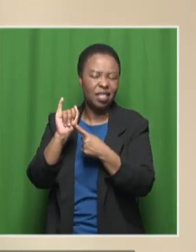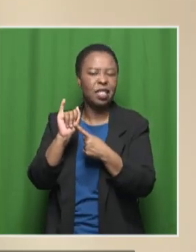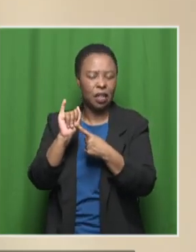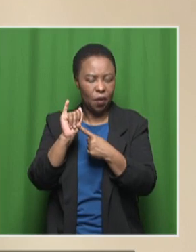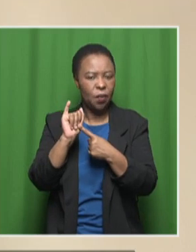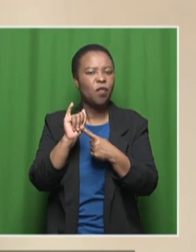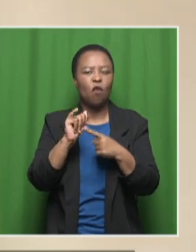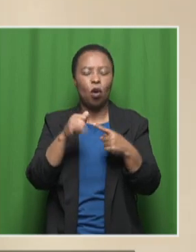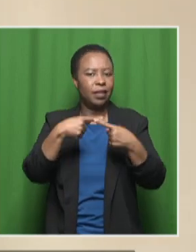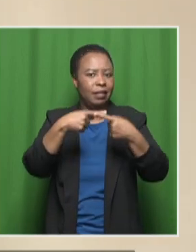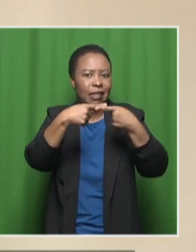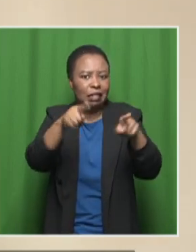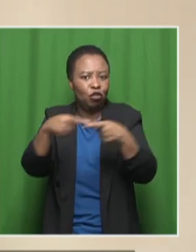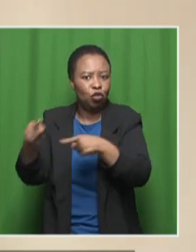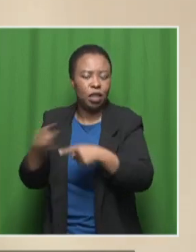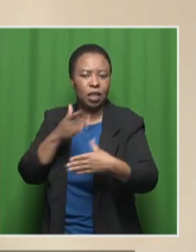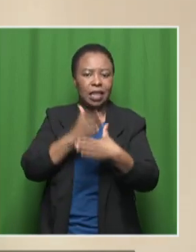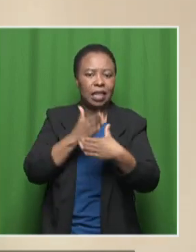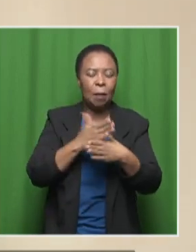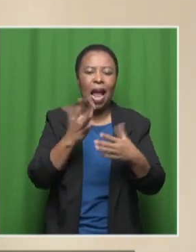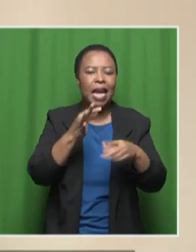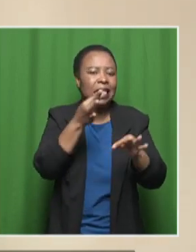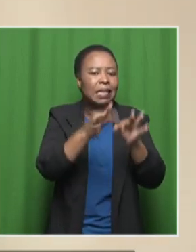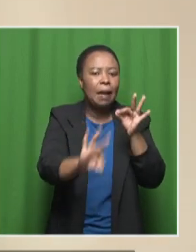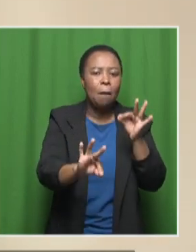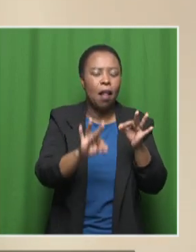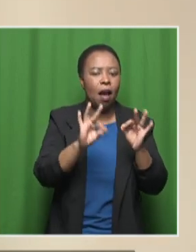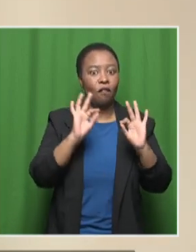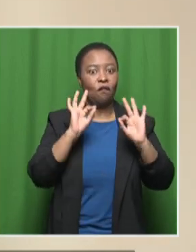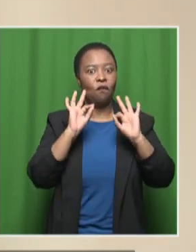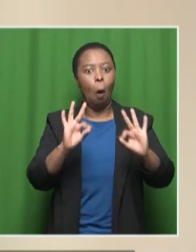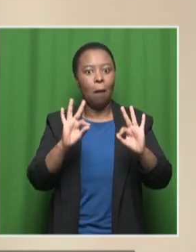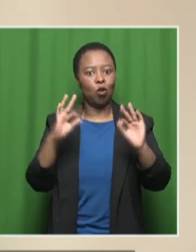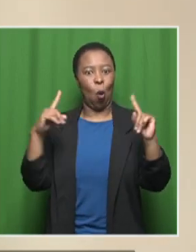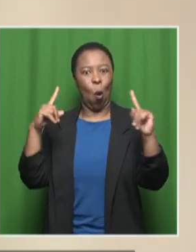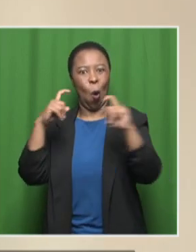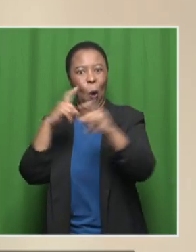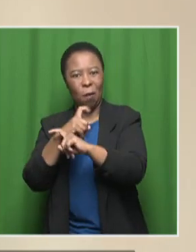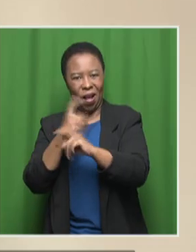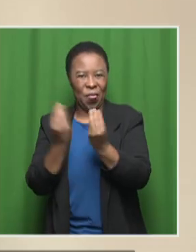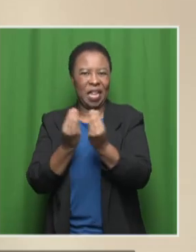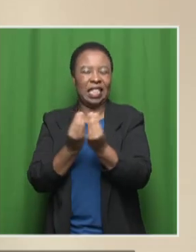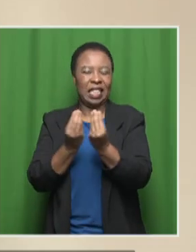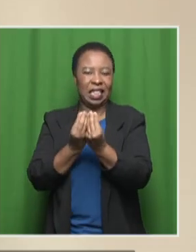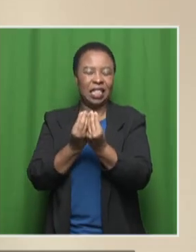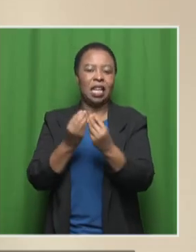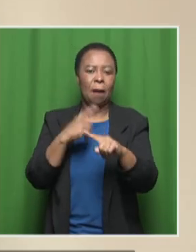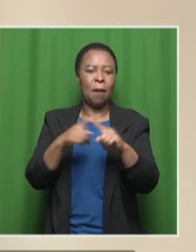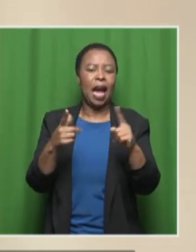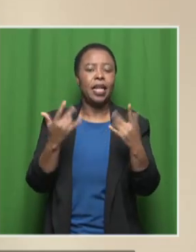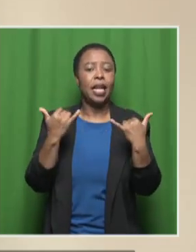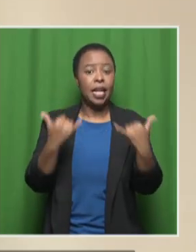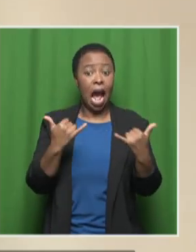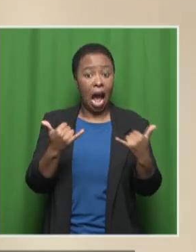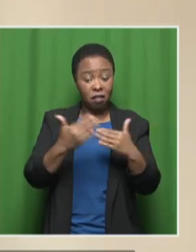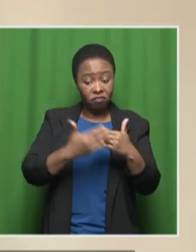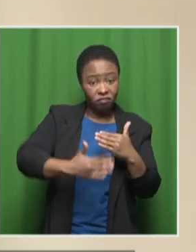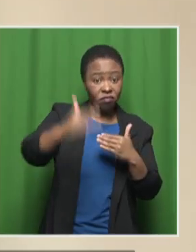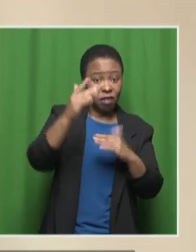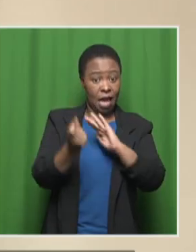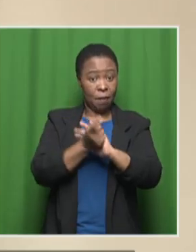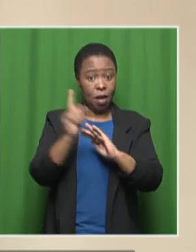multitude of tasks, from very simple things to far more complex things. And I think what's going to happen is it's going to be